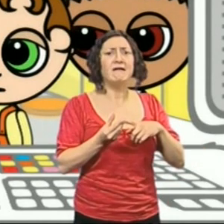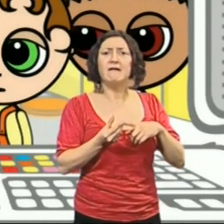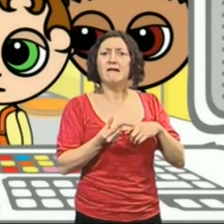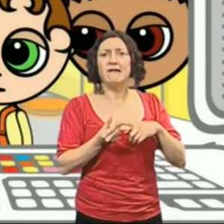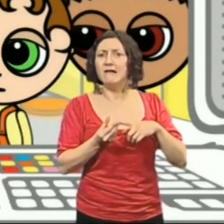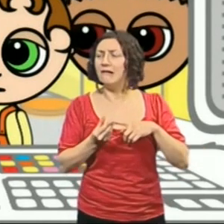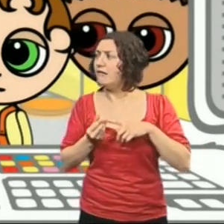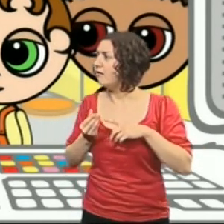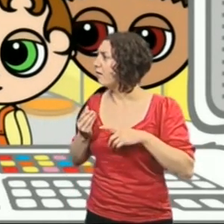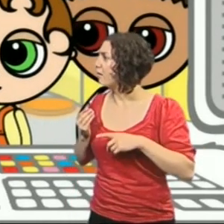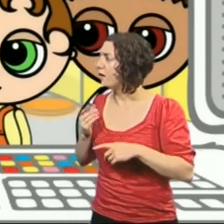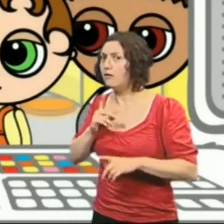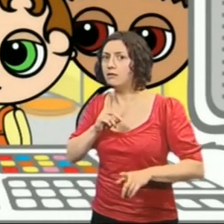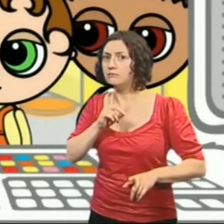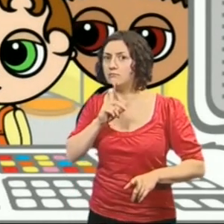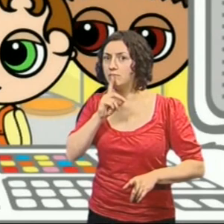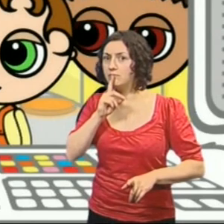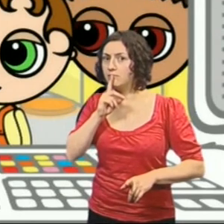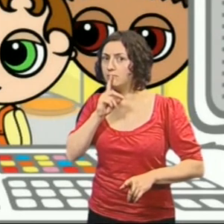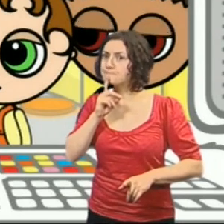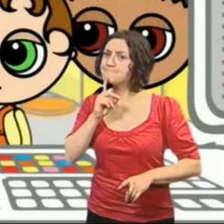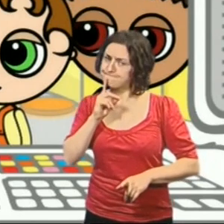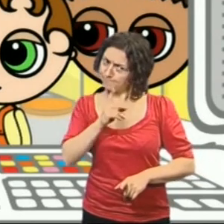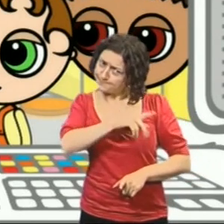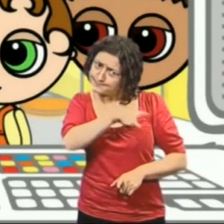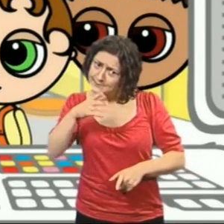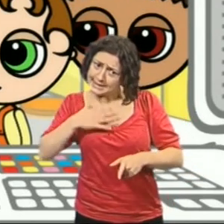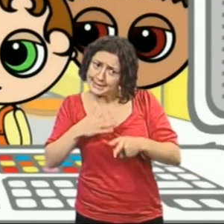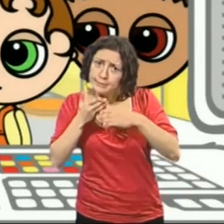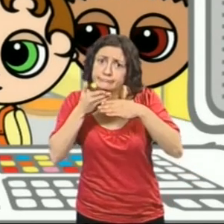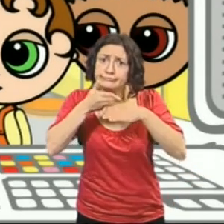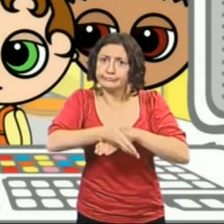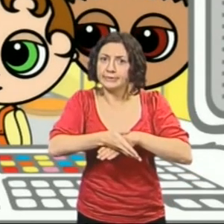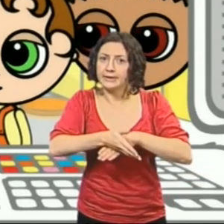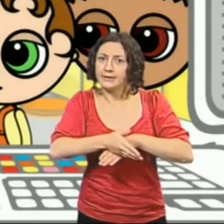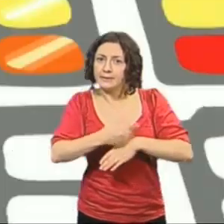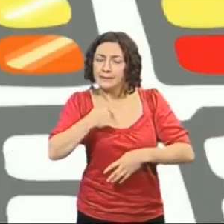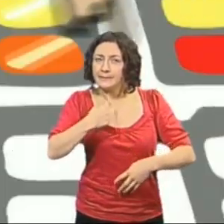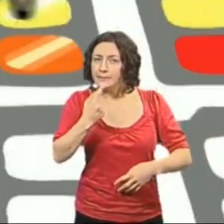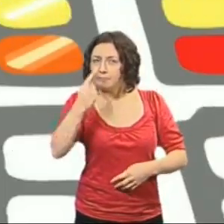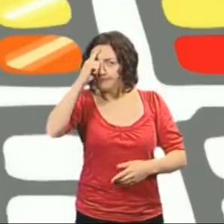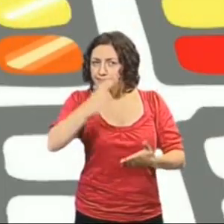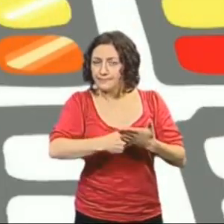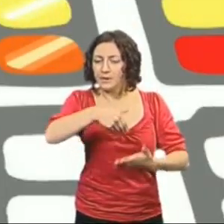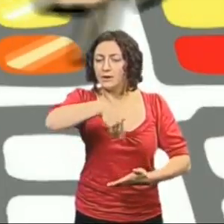Shh. There's angel work to be done. So who am I going to send? Let's see now.